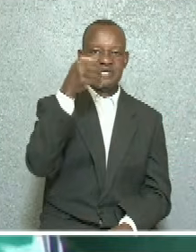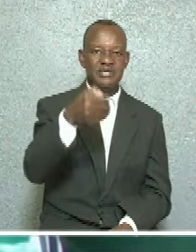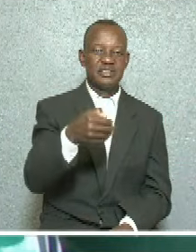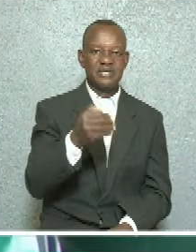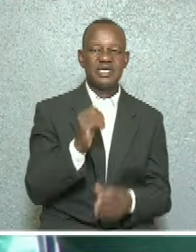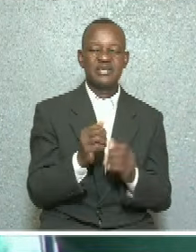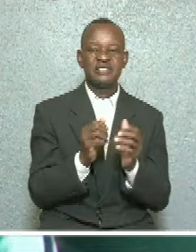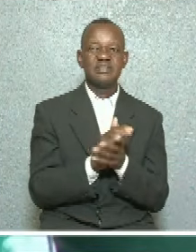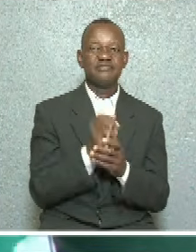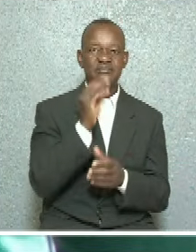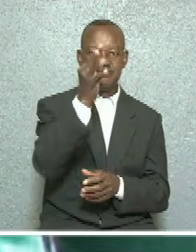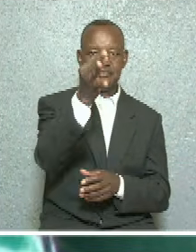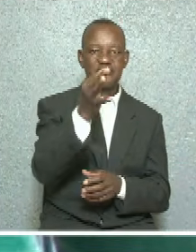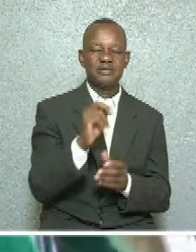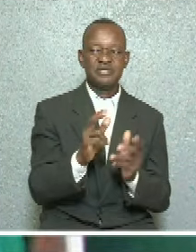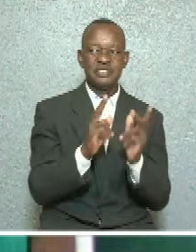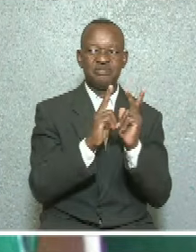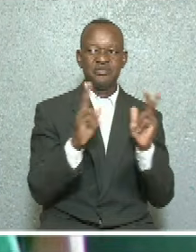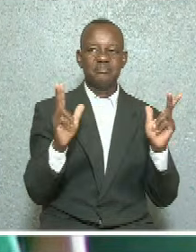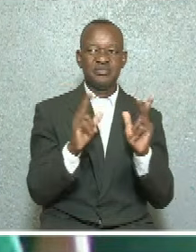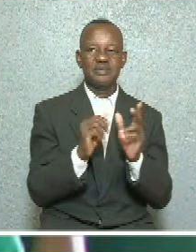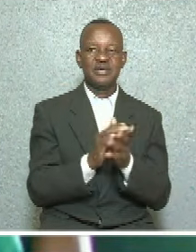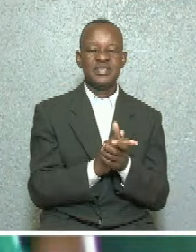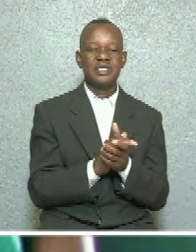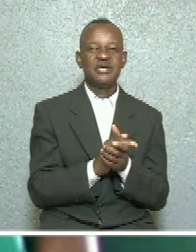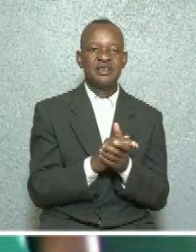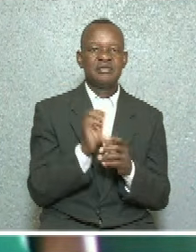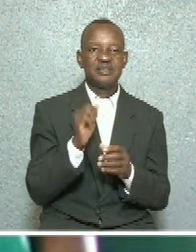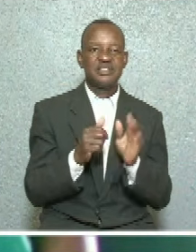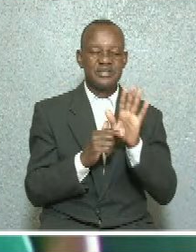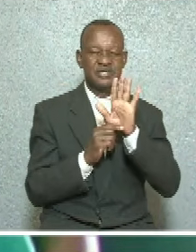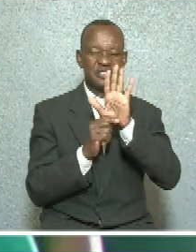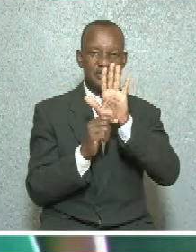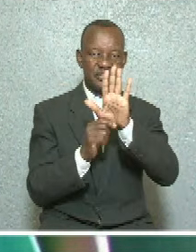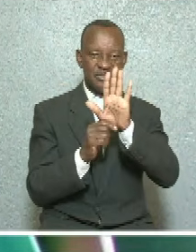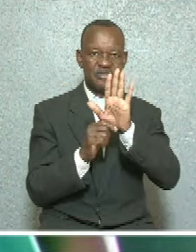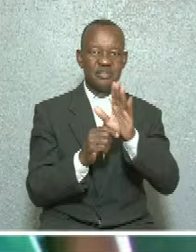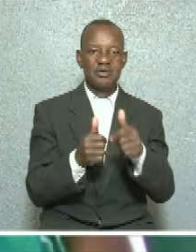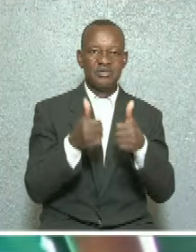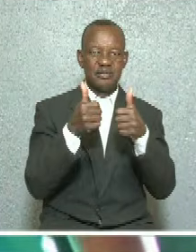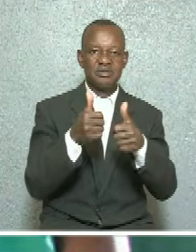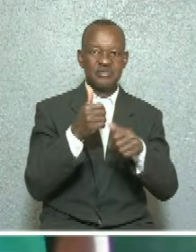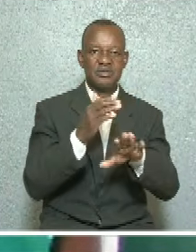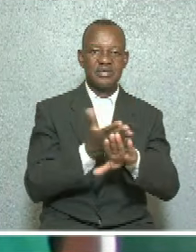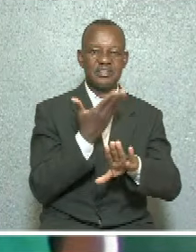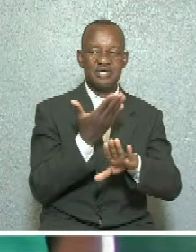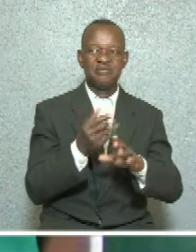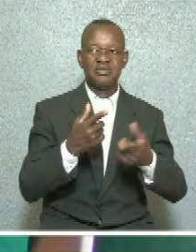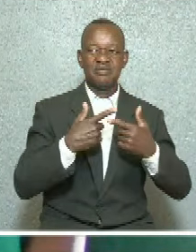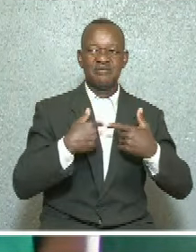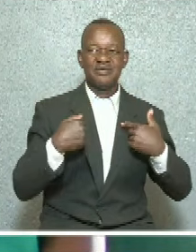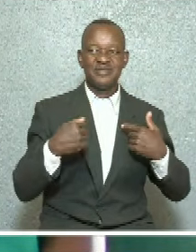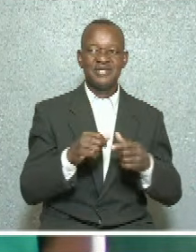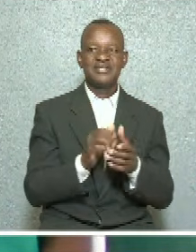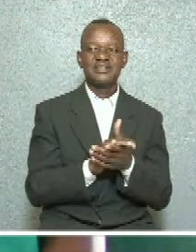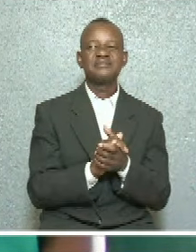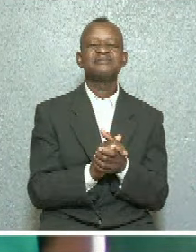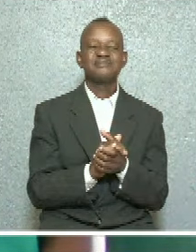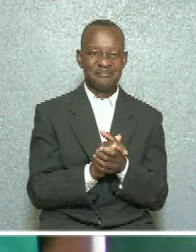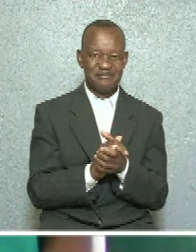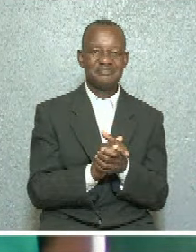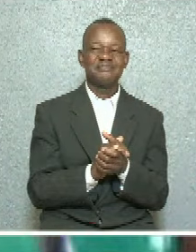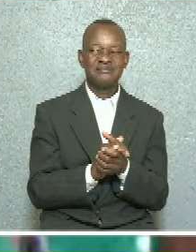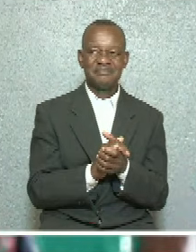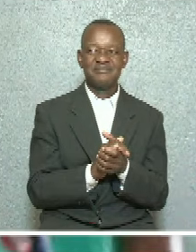be that one person to stand up and fight for us. Wonderful. Will you be that person to stand up I and hope fight for so. us? Yes. Yes, wonderful. Thank